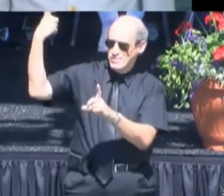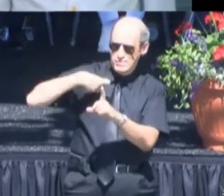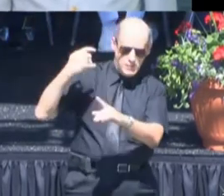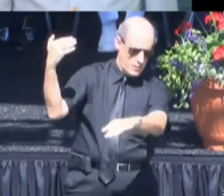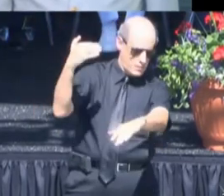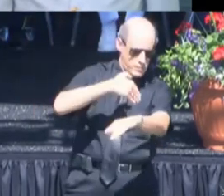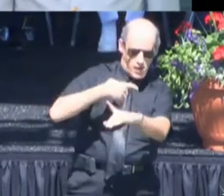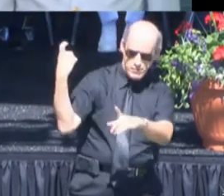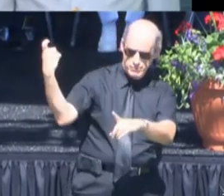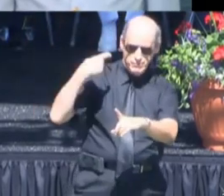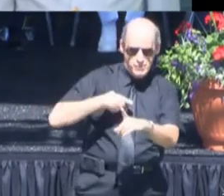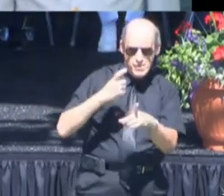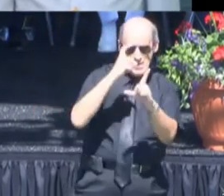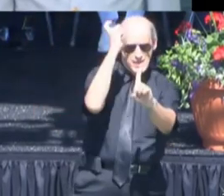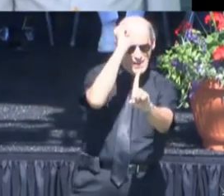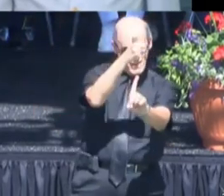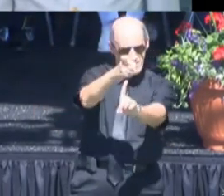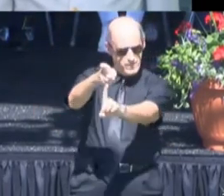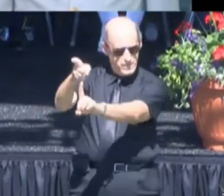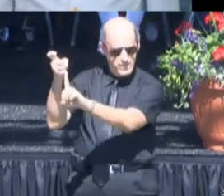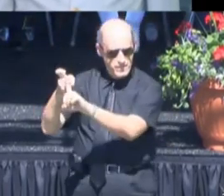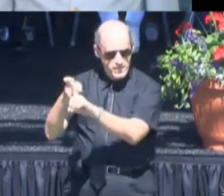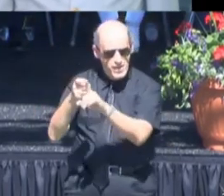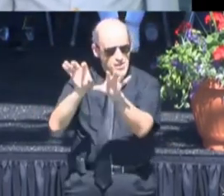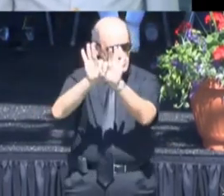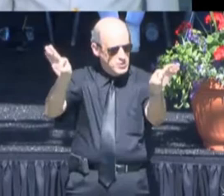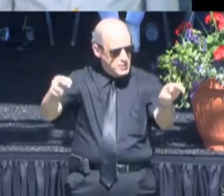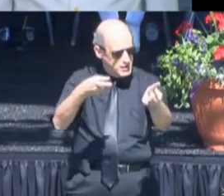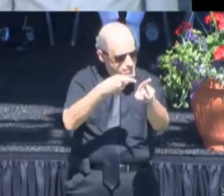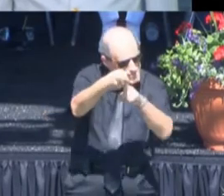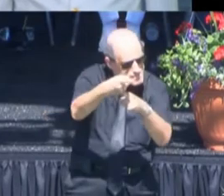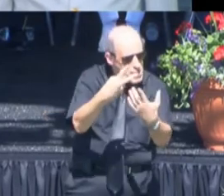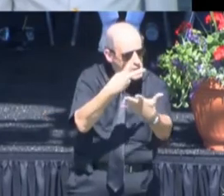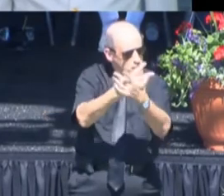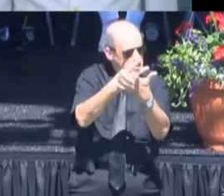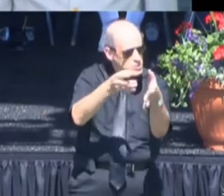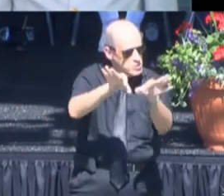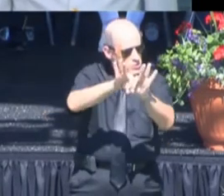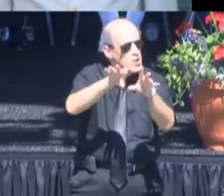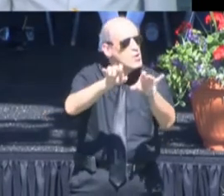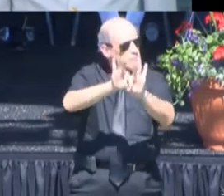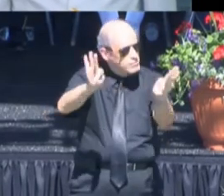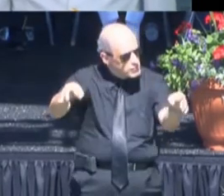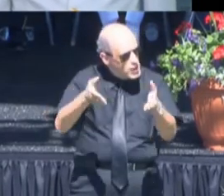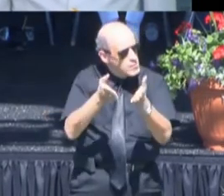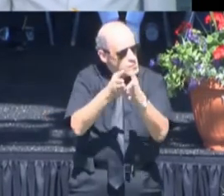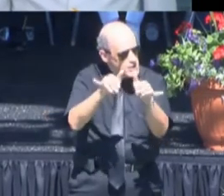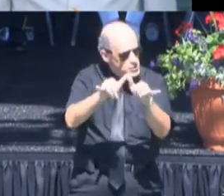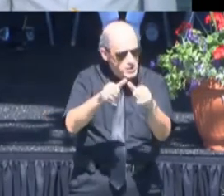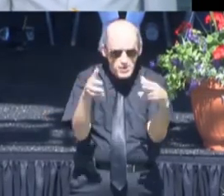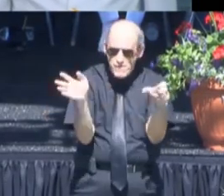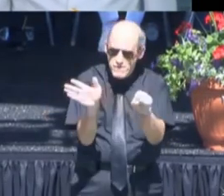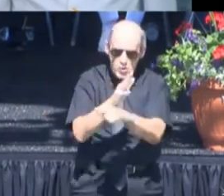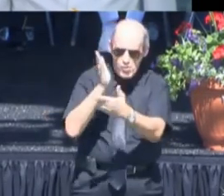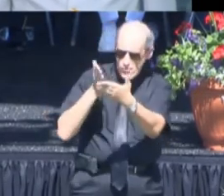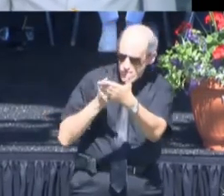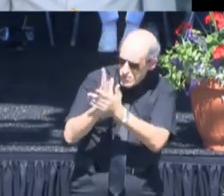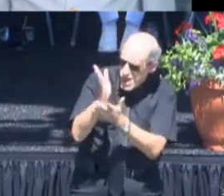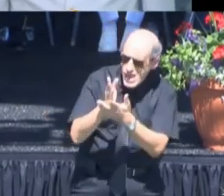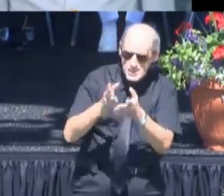I confer upon each of you the degree of Master of Marine Engineering with all the rights, privileges, and honors thereunto